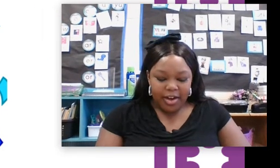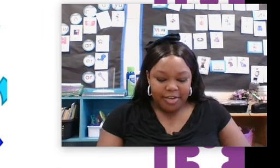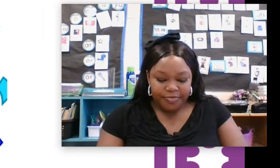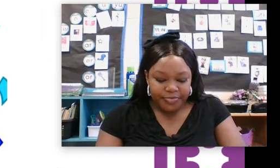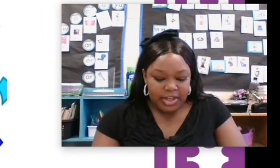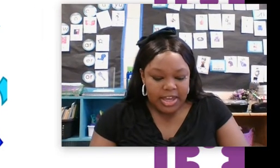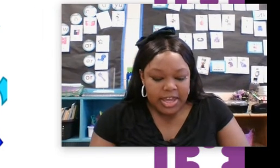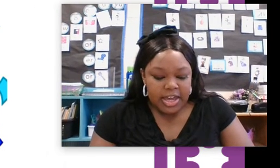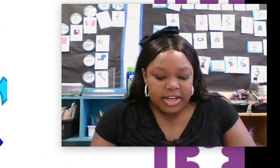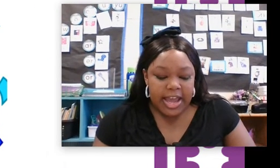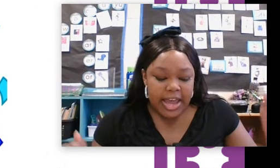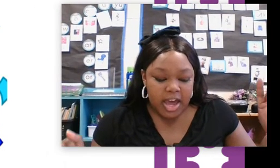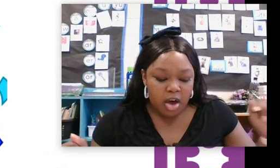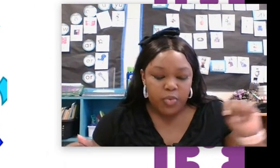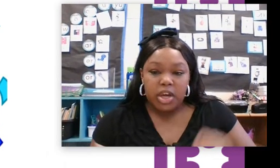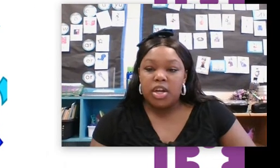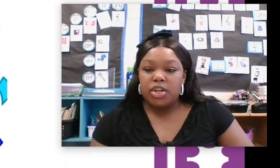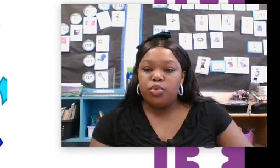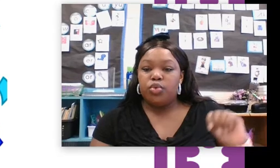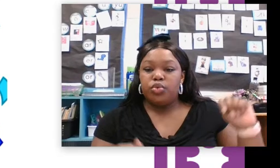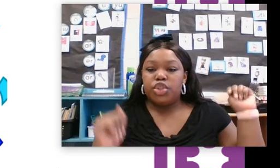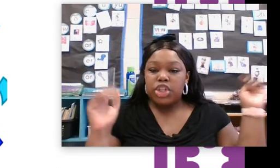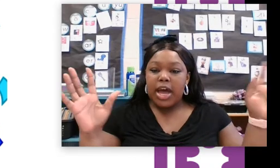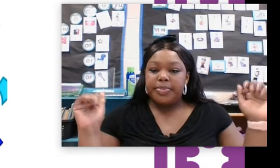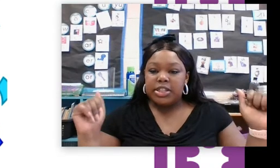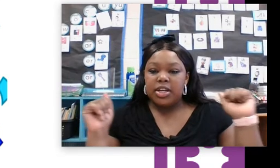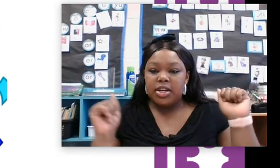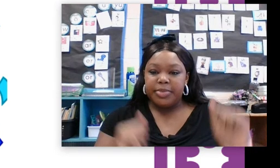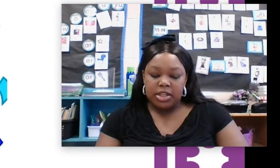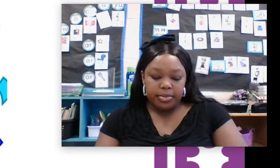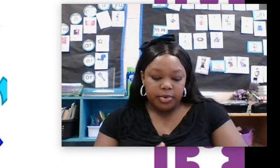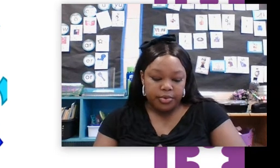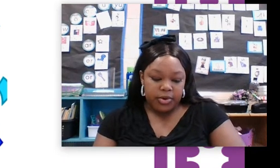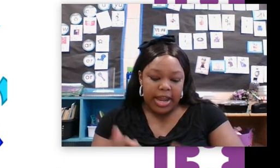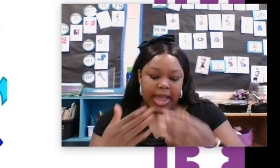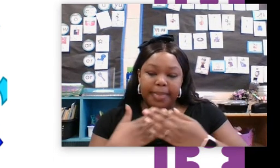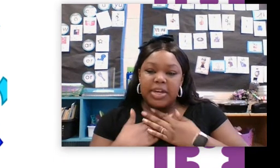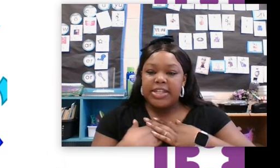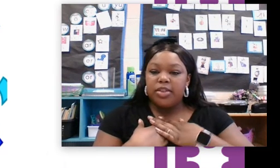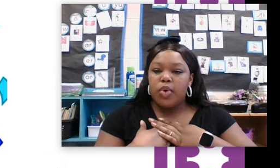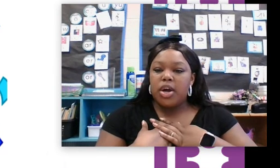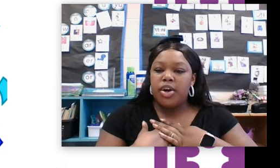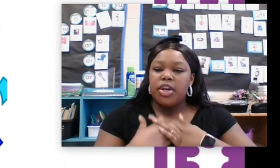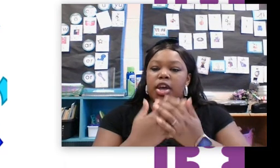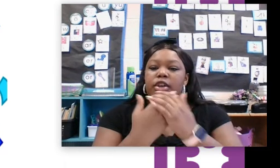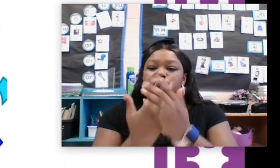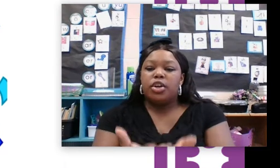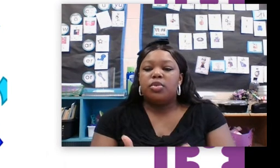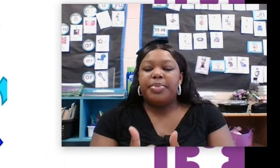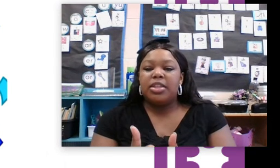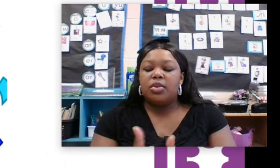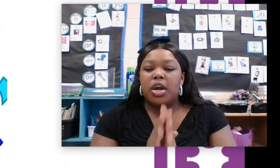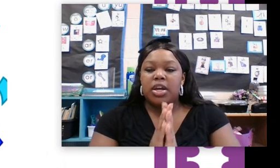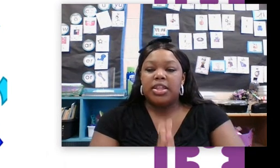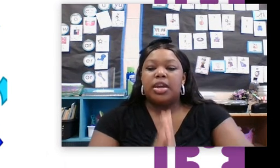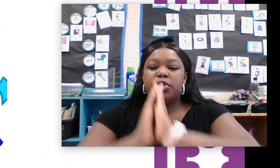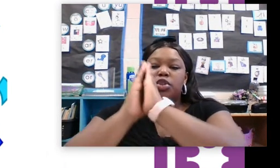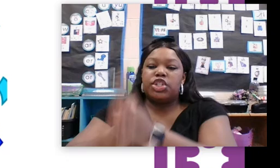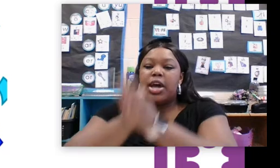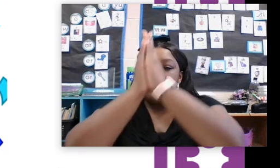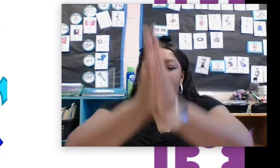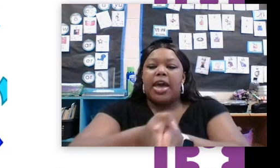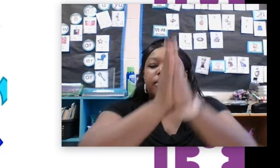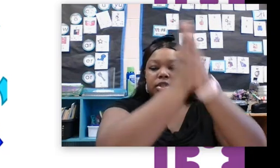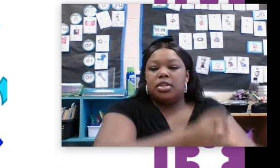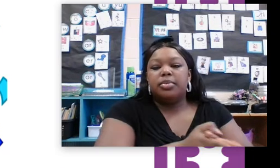Alright, now we are going to chop some syllables, alright? I'm going to say the word, you're going to repeat the word, and then I